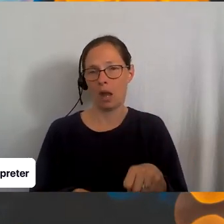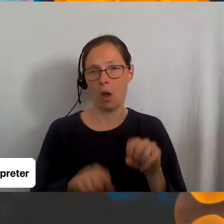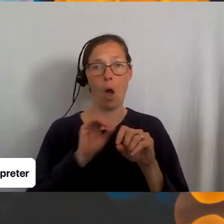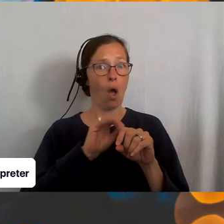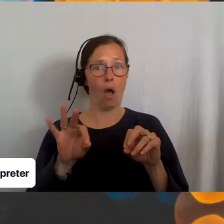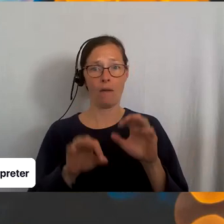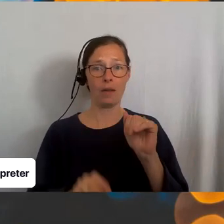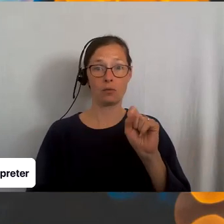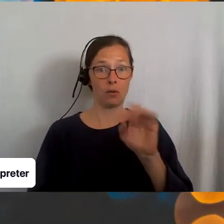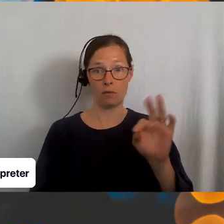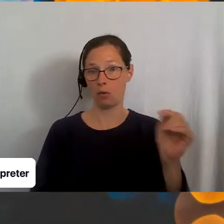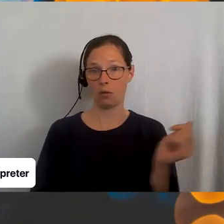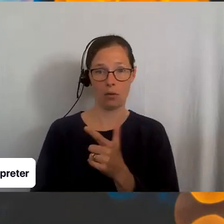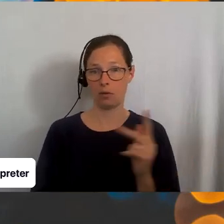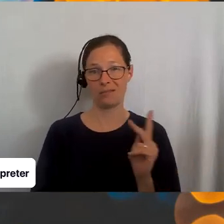knit. I